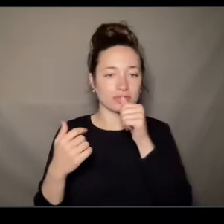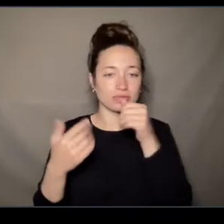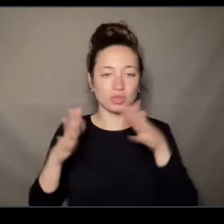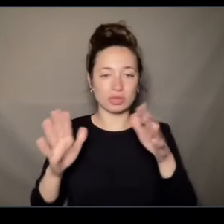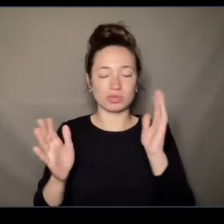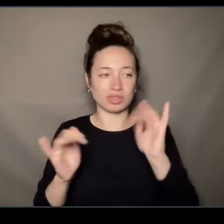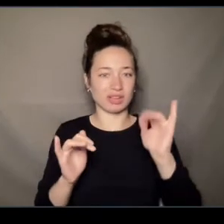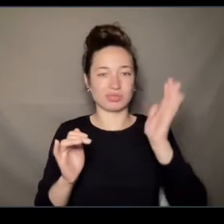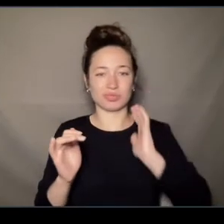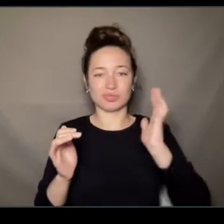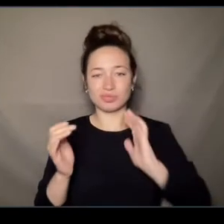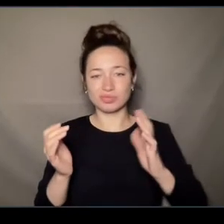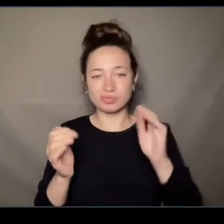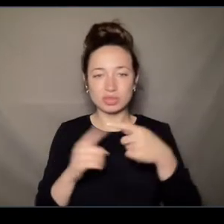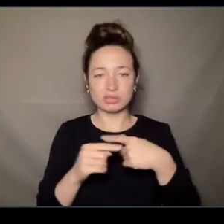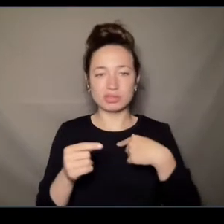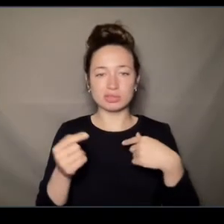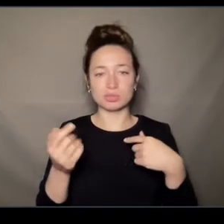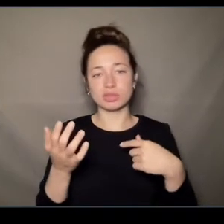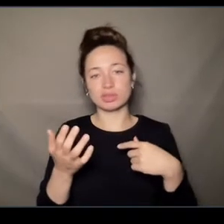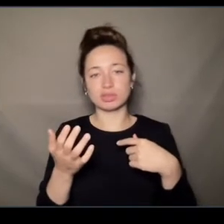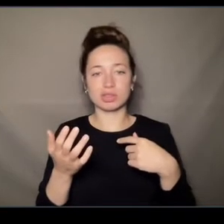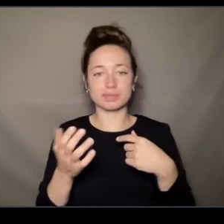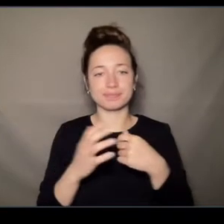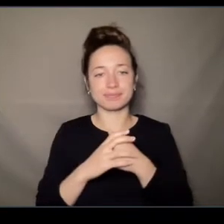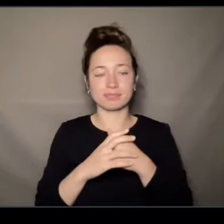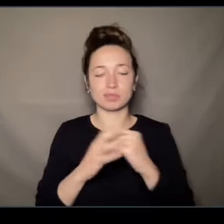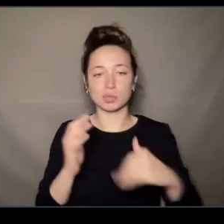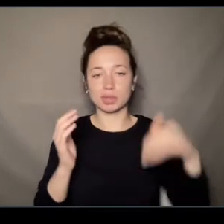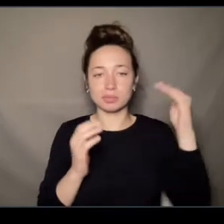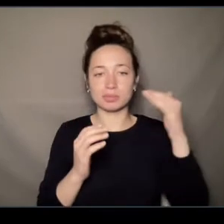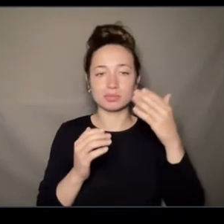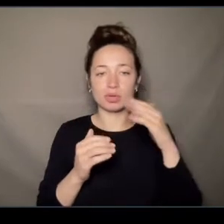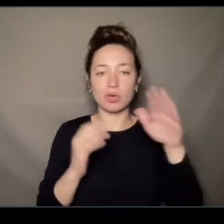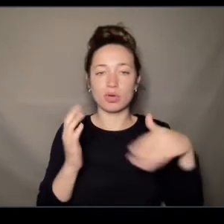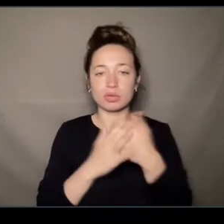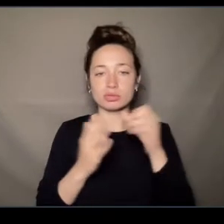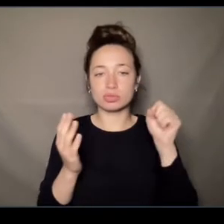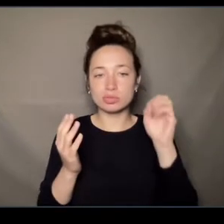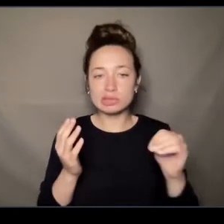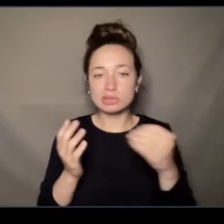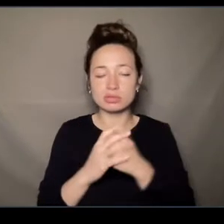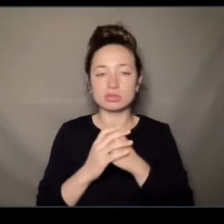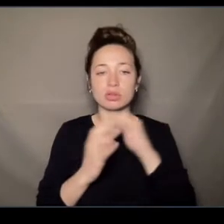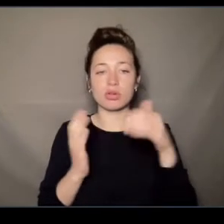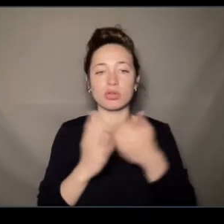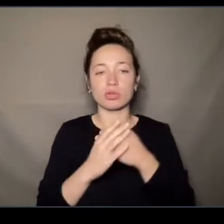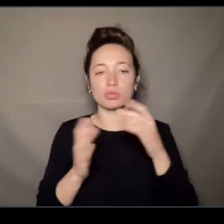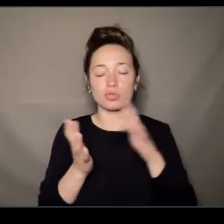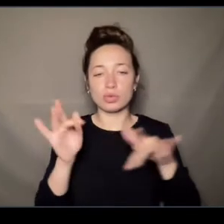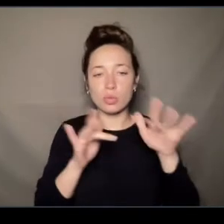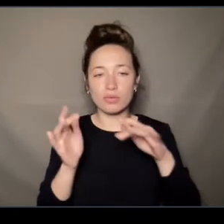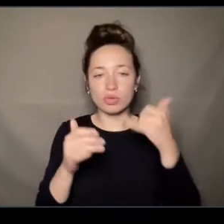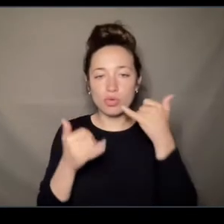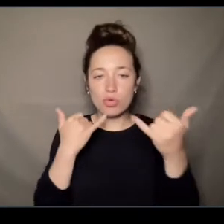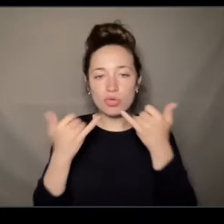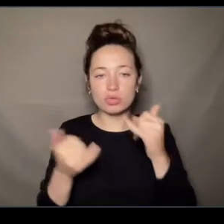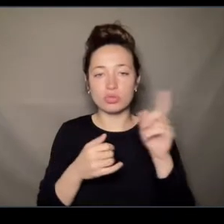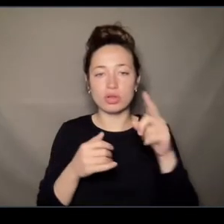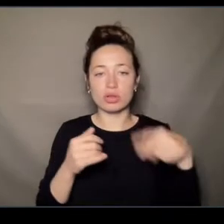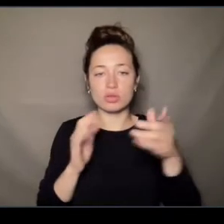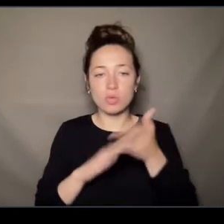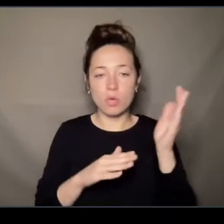have privacy the way we used to when I was growing up, because there's all the social media, all the records of our calls and where they